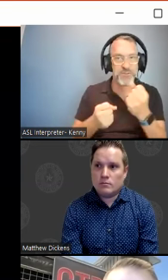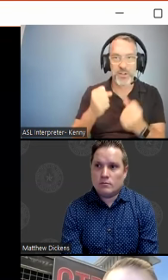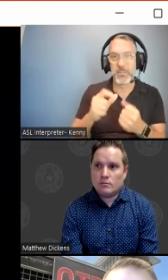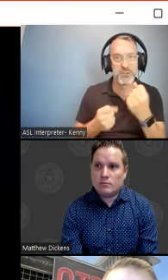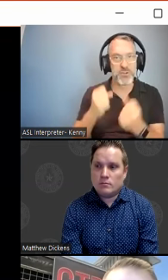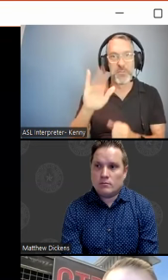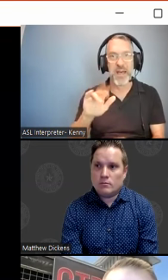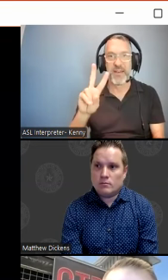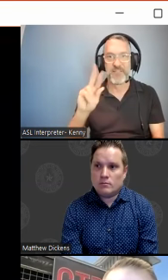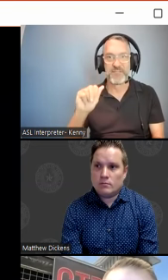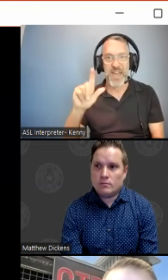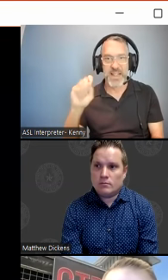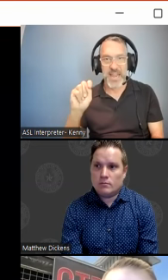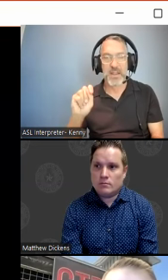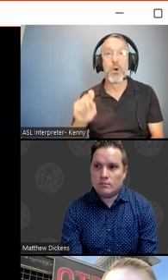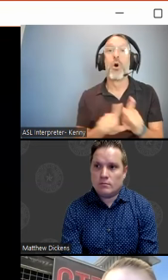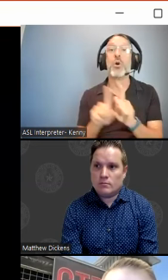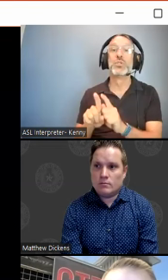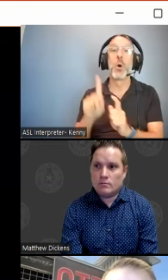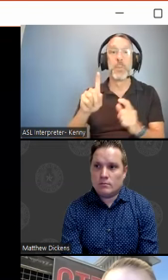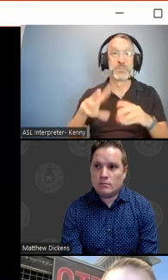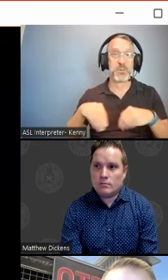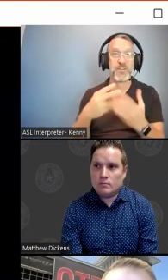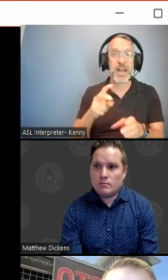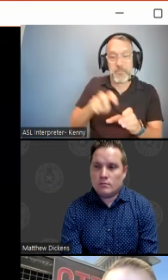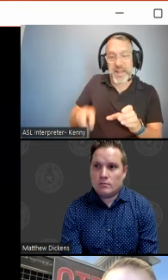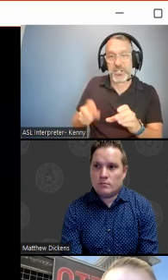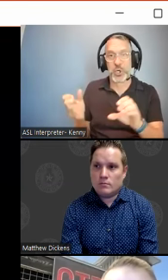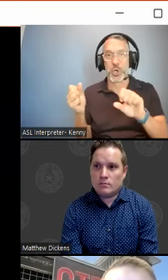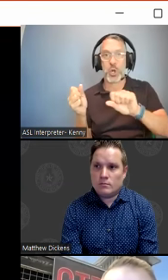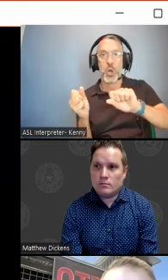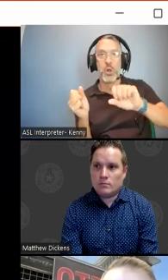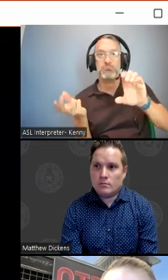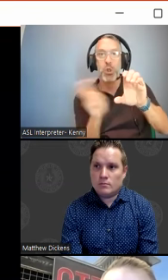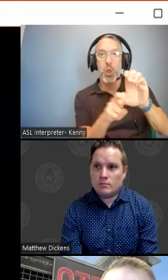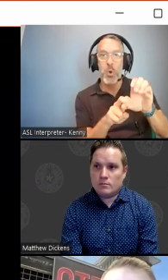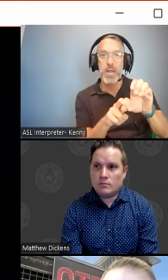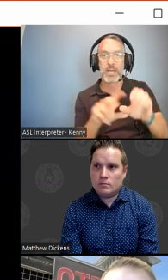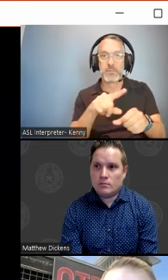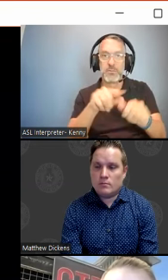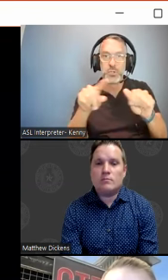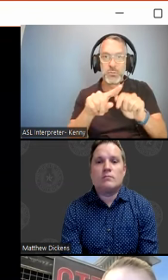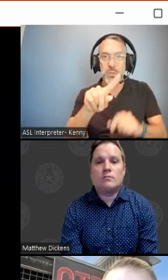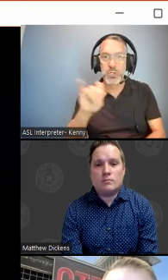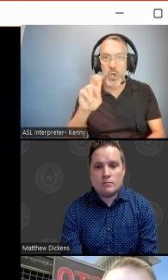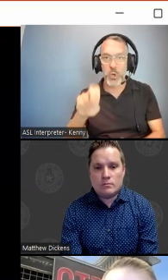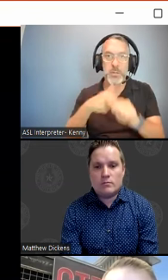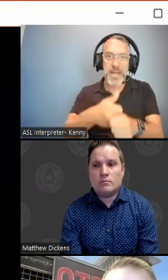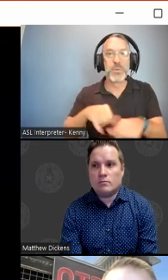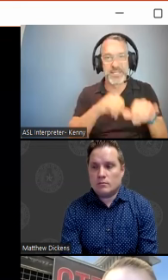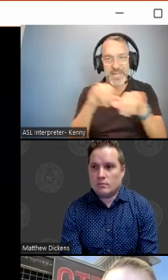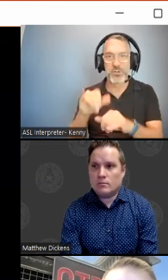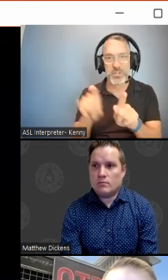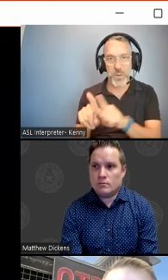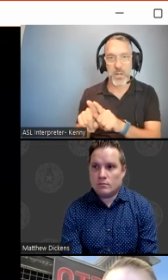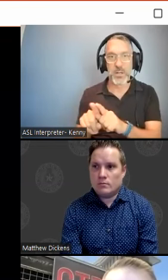valets. In addition, they have to provide passenger loading zones that comply with the standards as well. Something else that may not